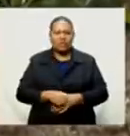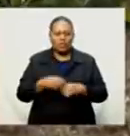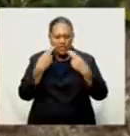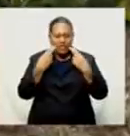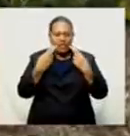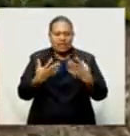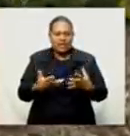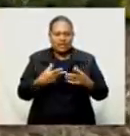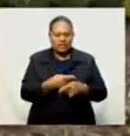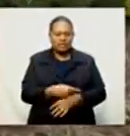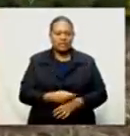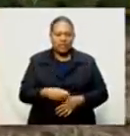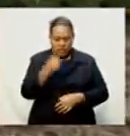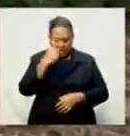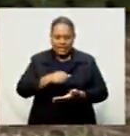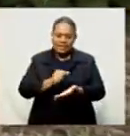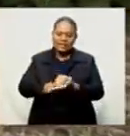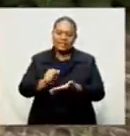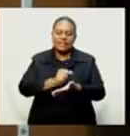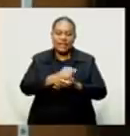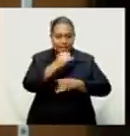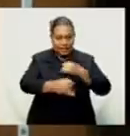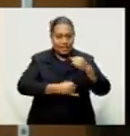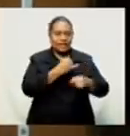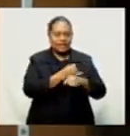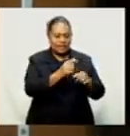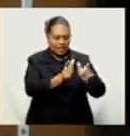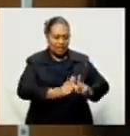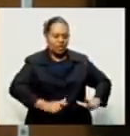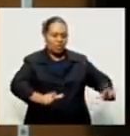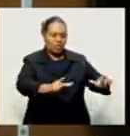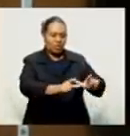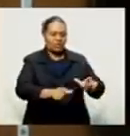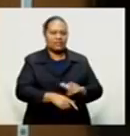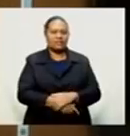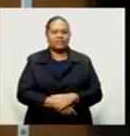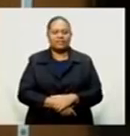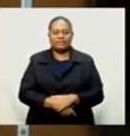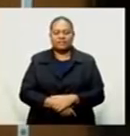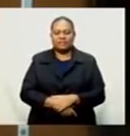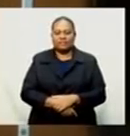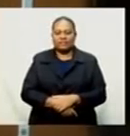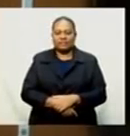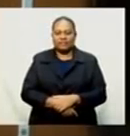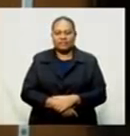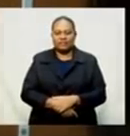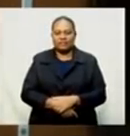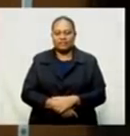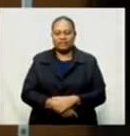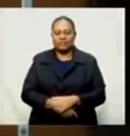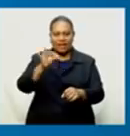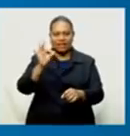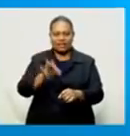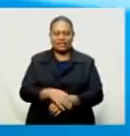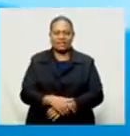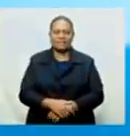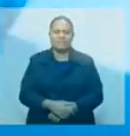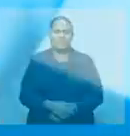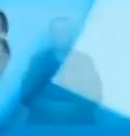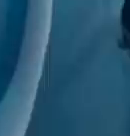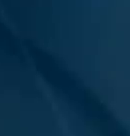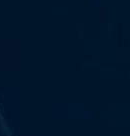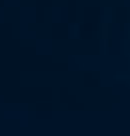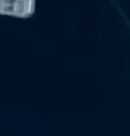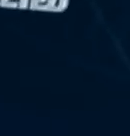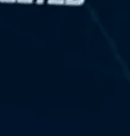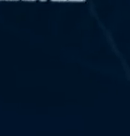will be sold in the local and international market at competitive prices. Jeshulal, FBC News.